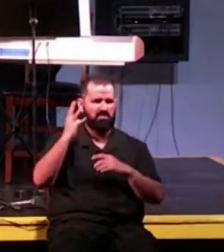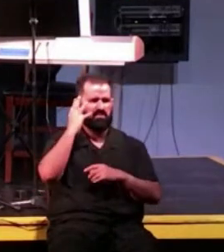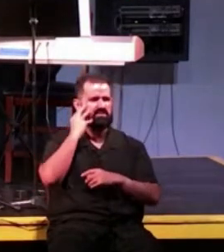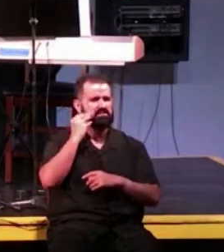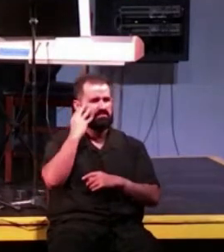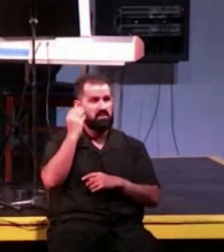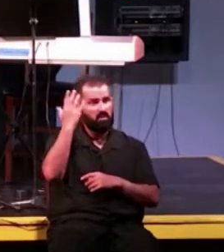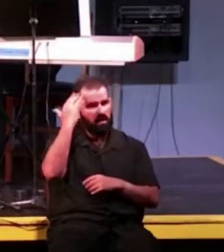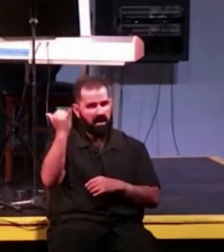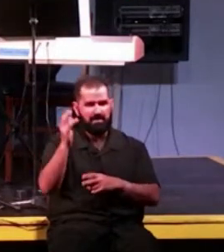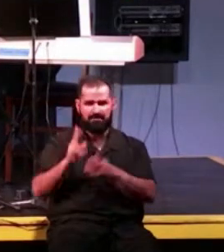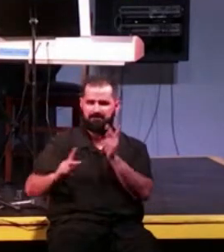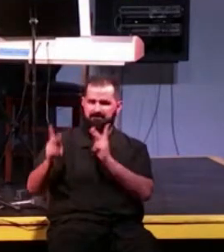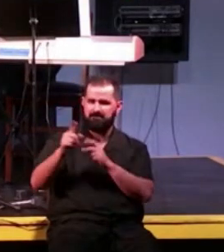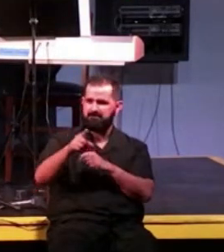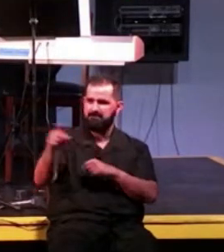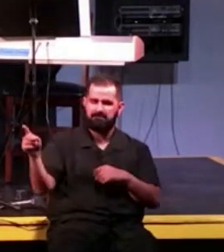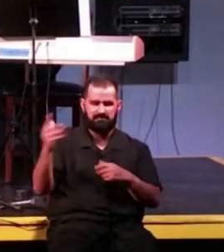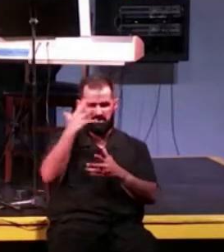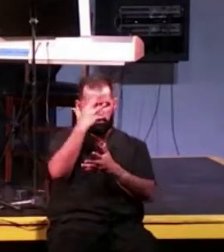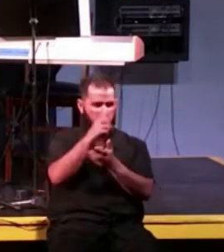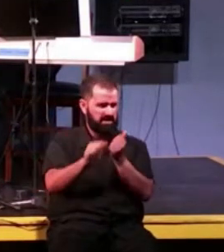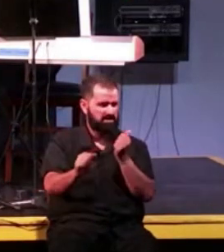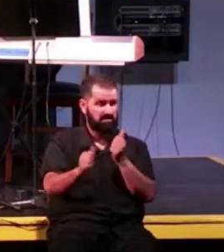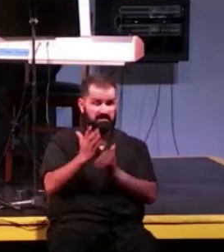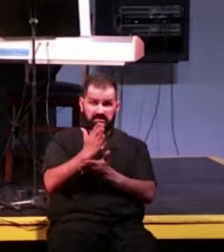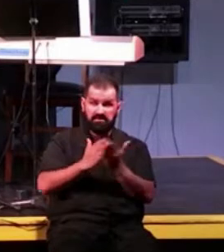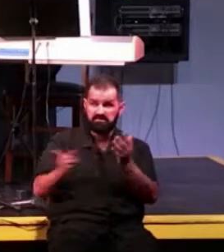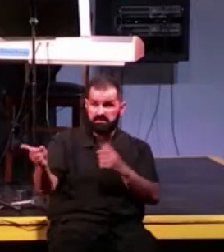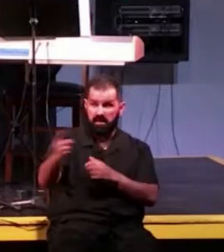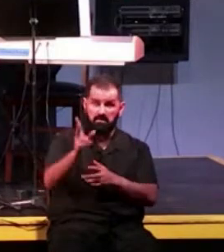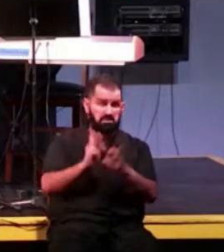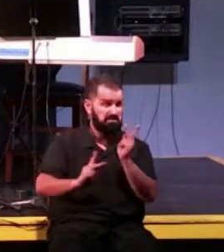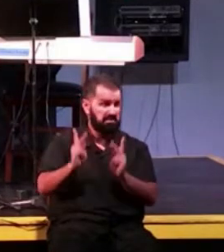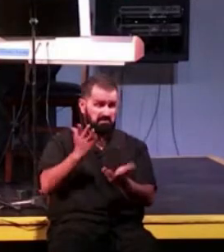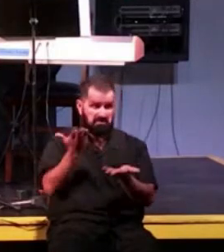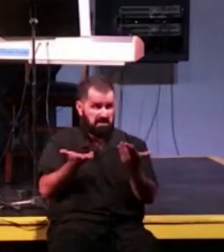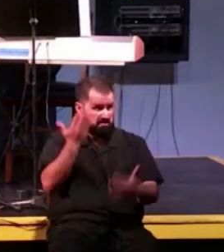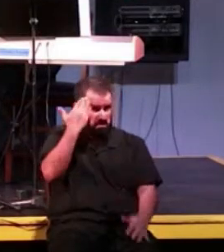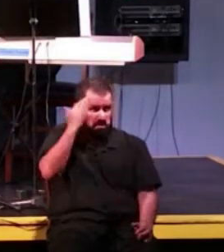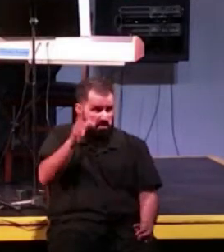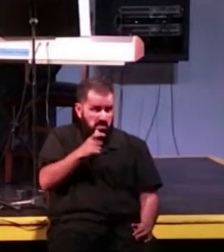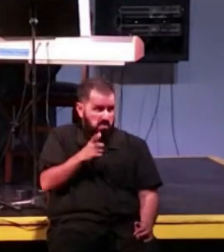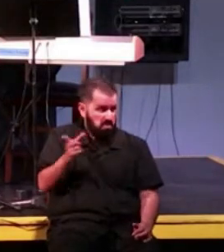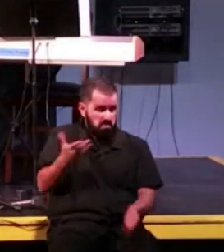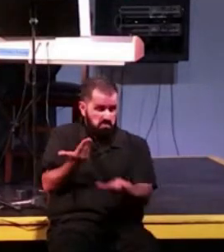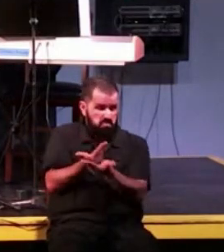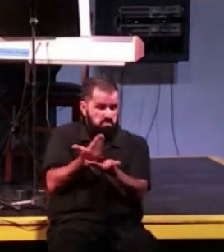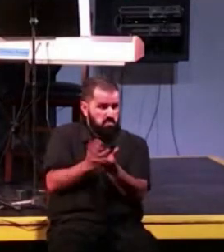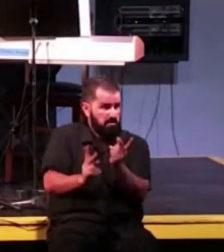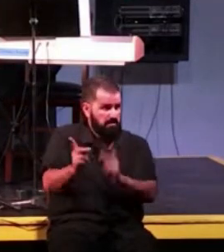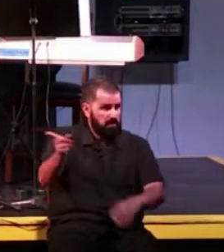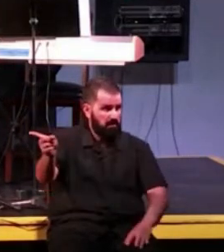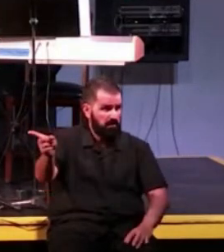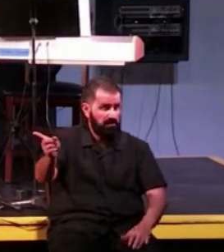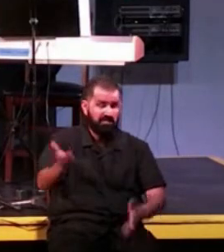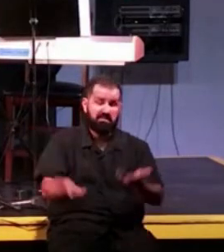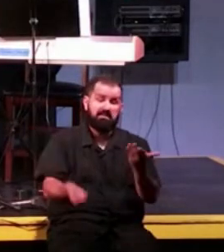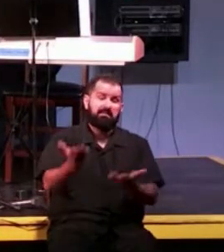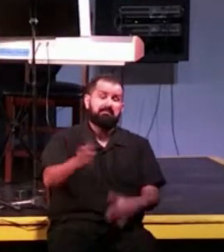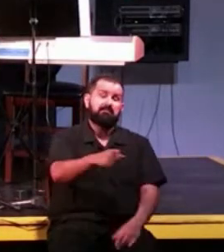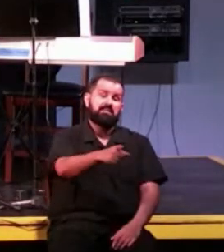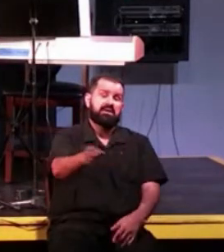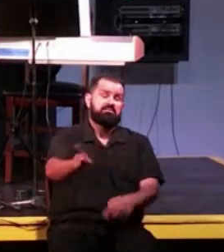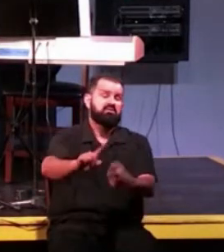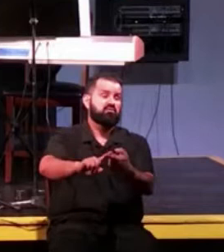ruthless people. And some of these people might have been strangers. And some of these people might have